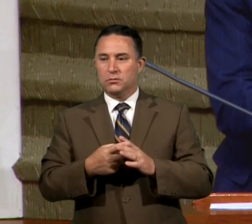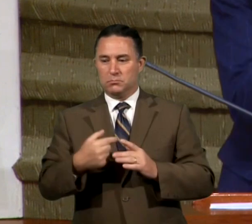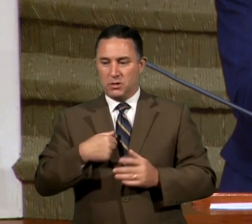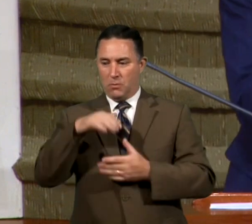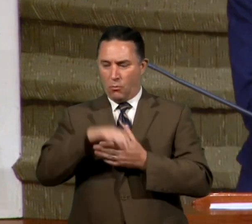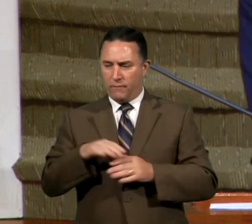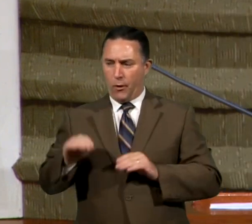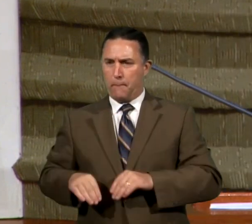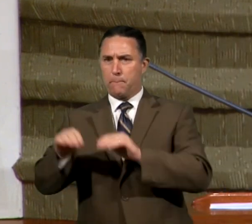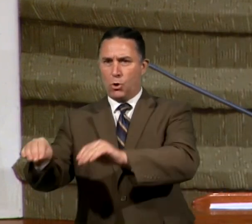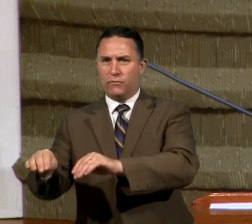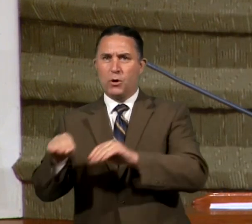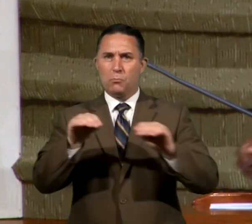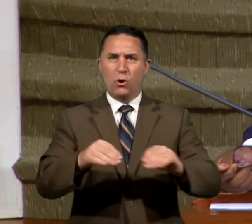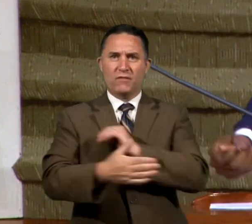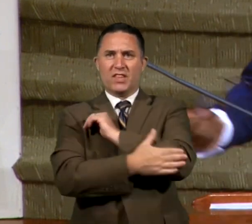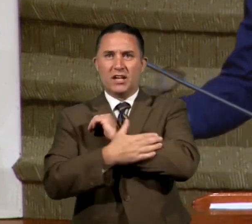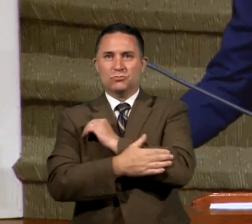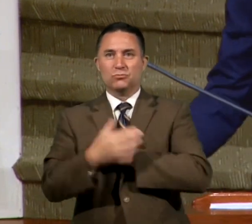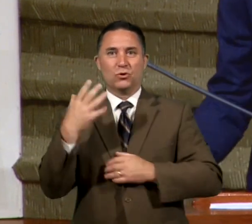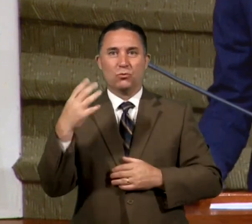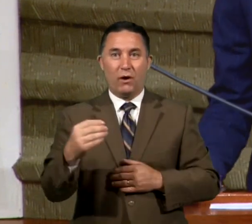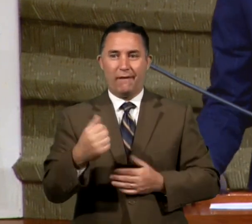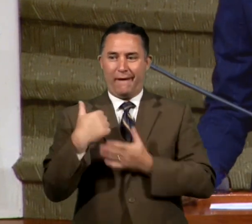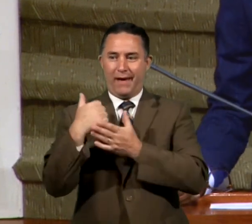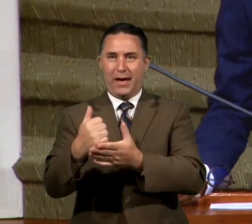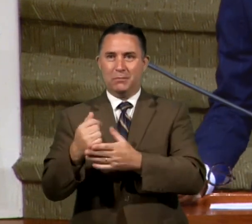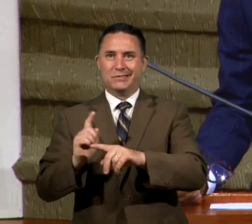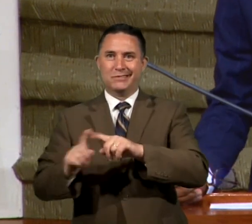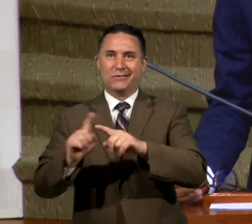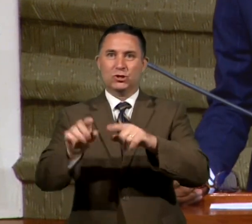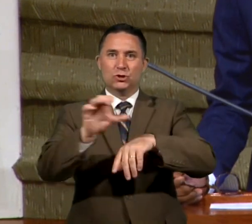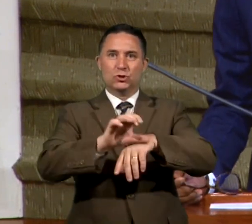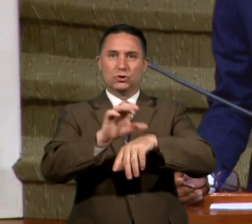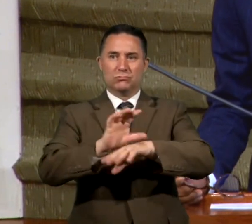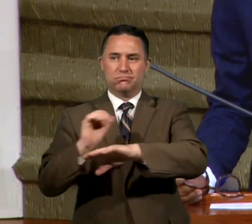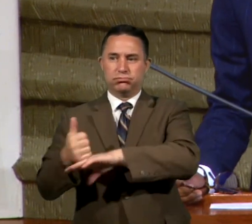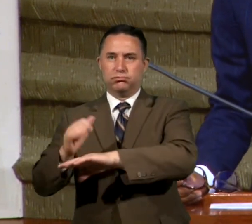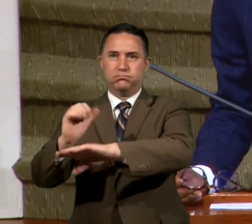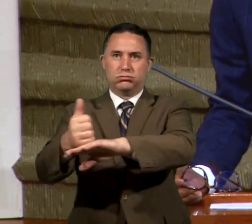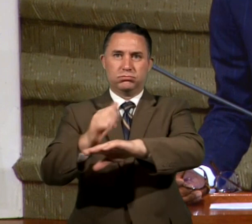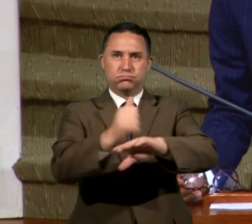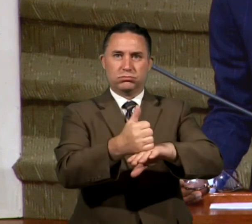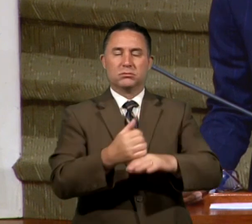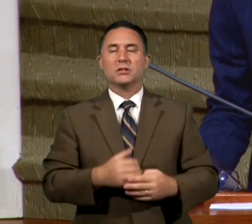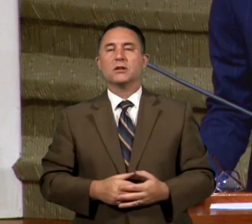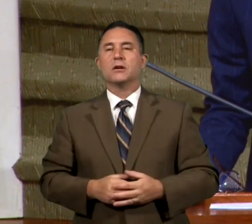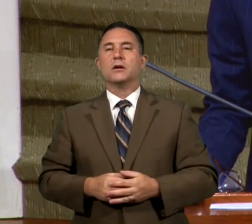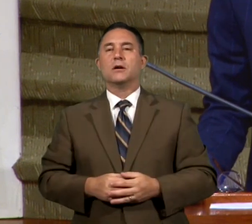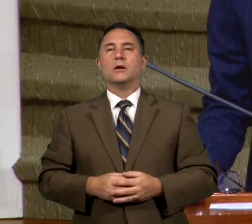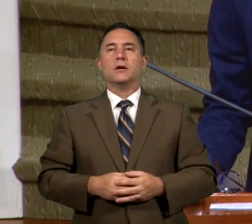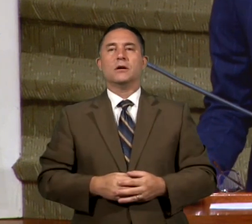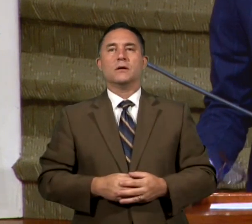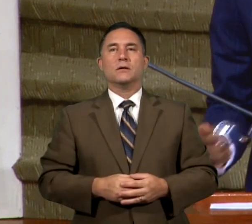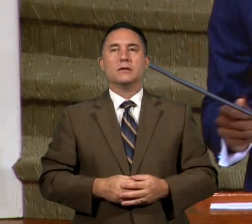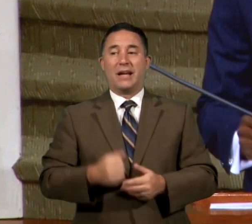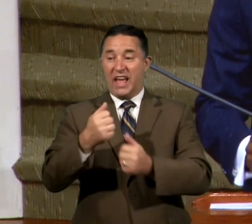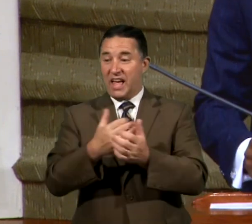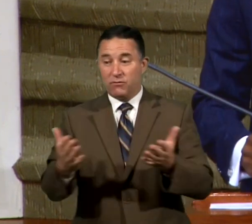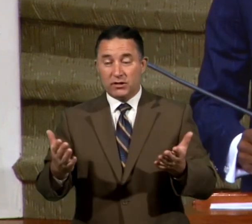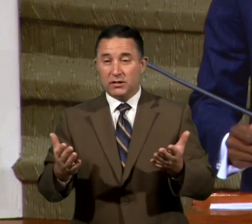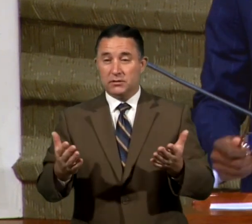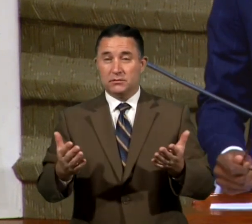my wife around the country. We went and helped with several different church plants. And everything